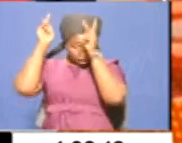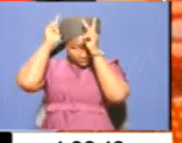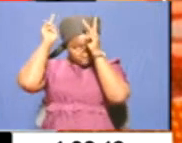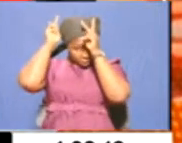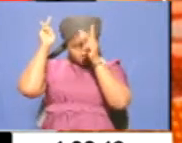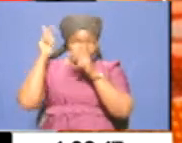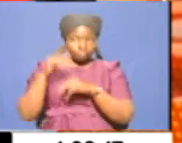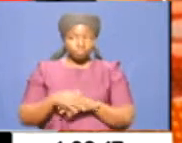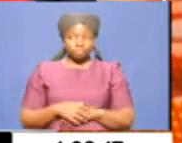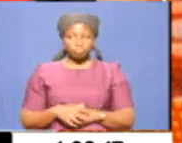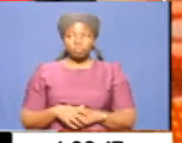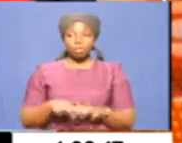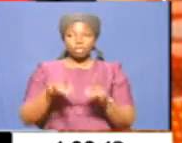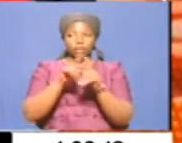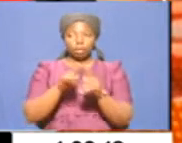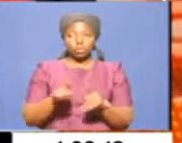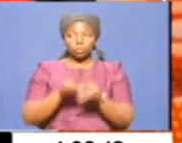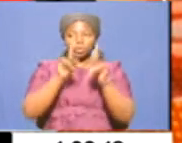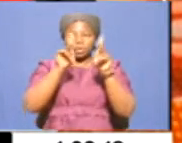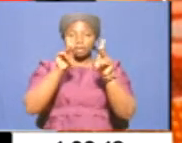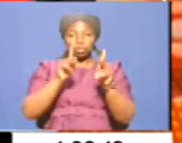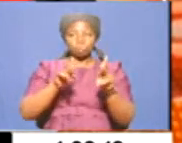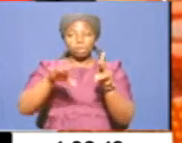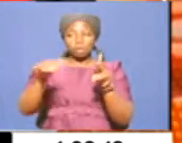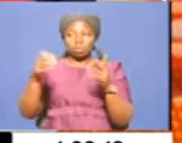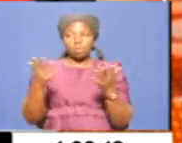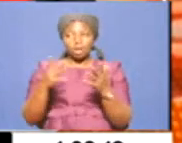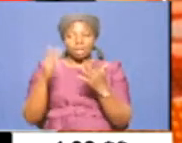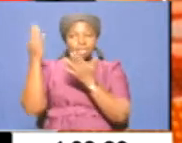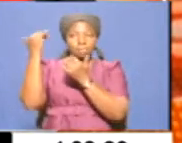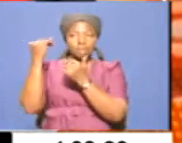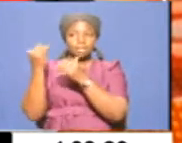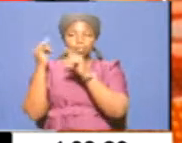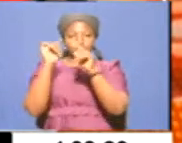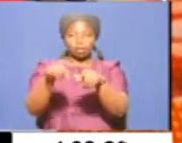also in Kisumu County, where he is expected to attend to a funeral